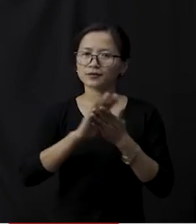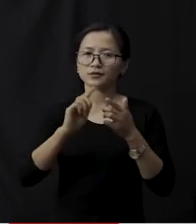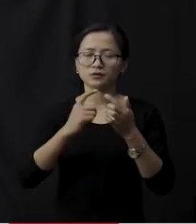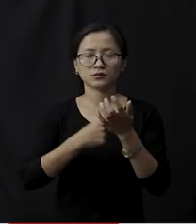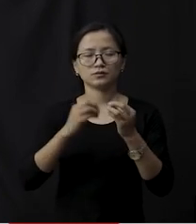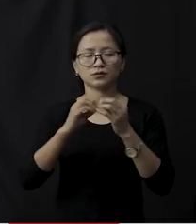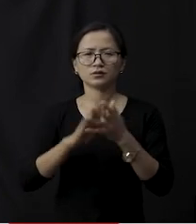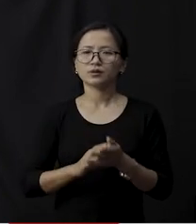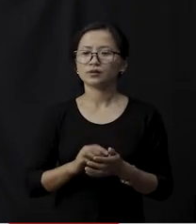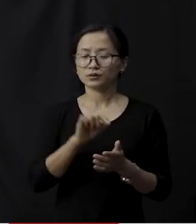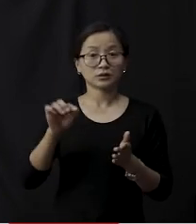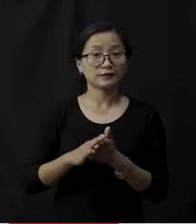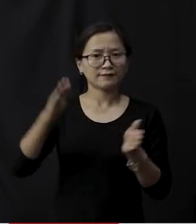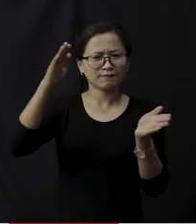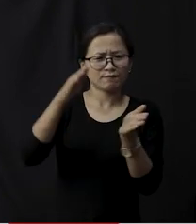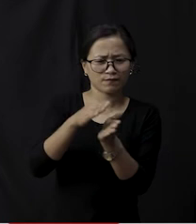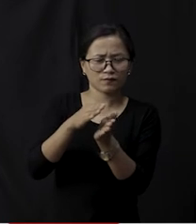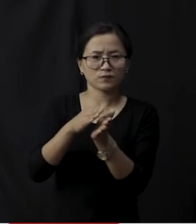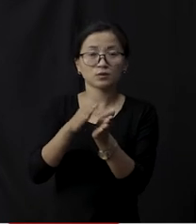are small-sized plant.